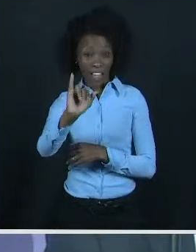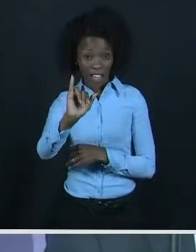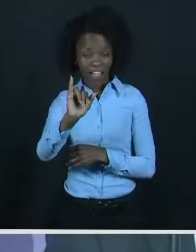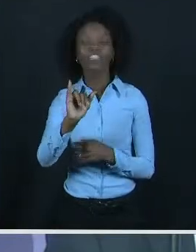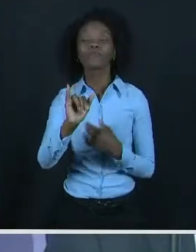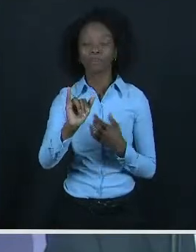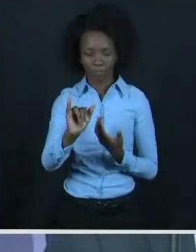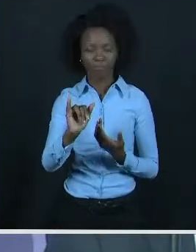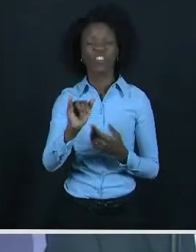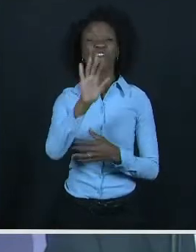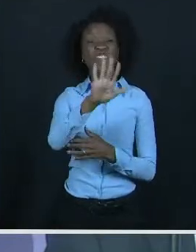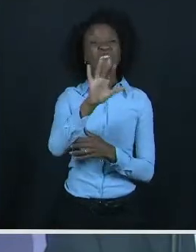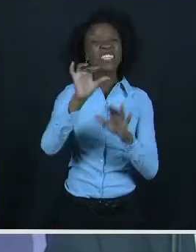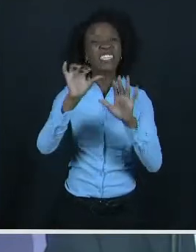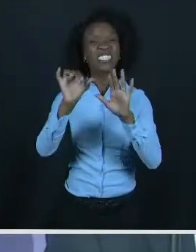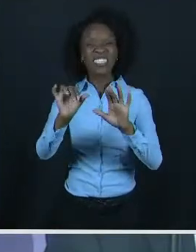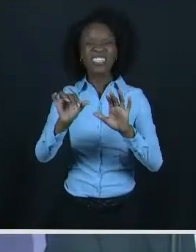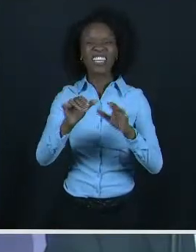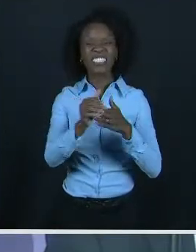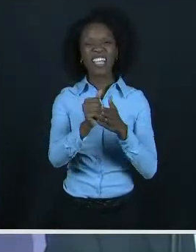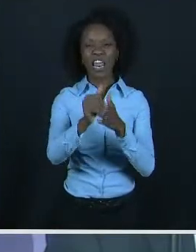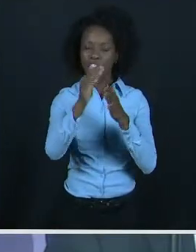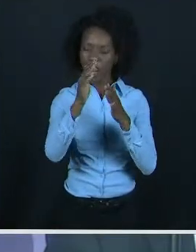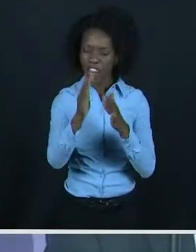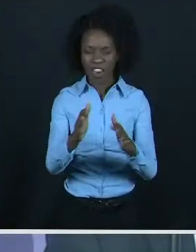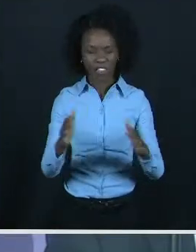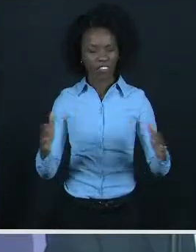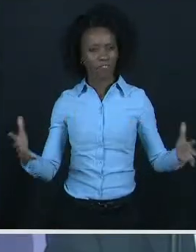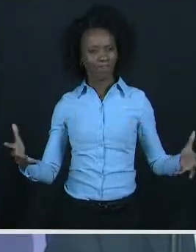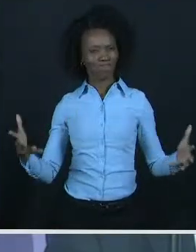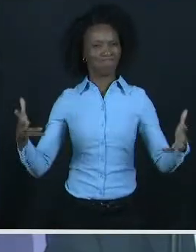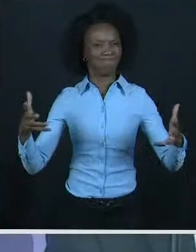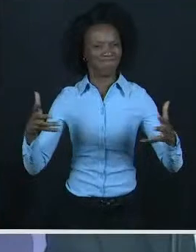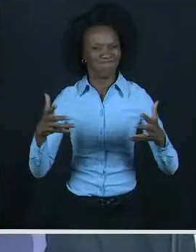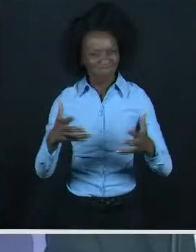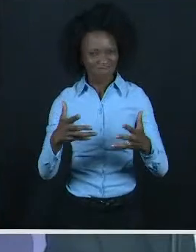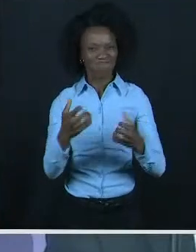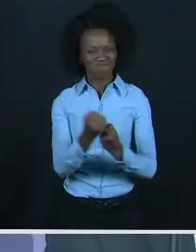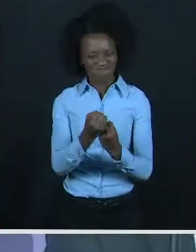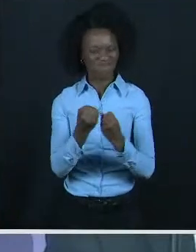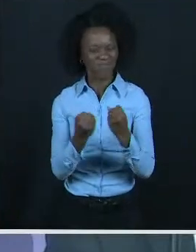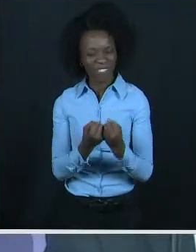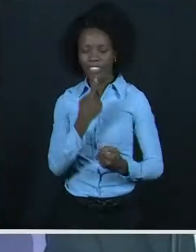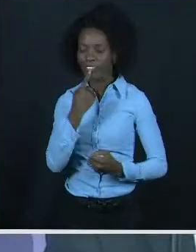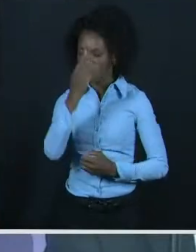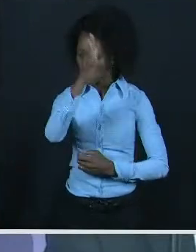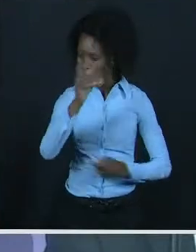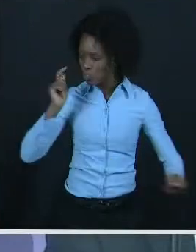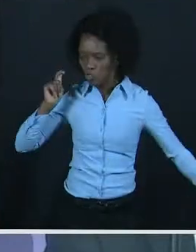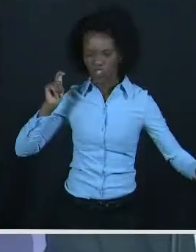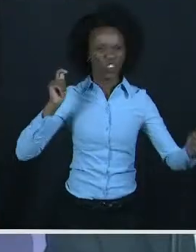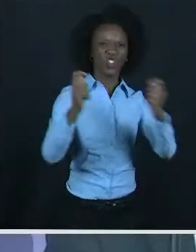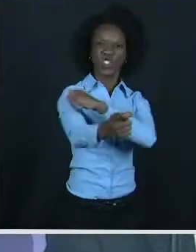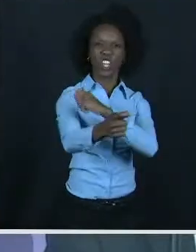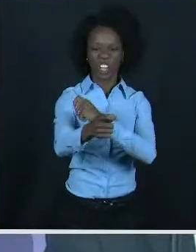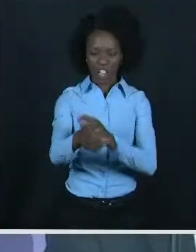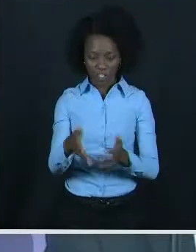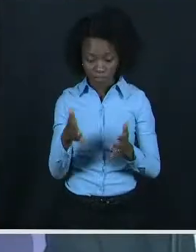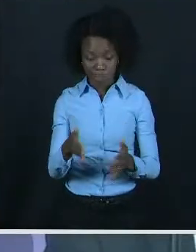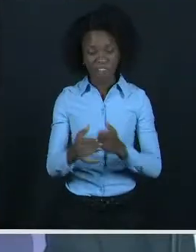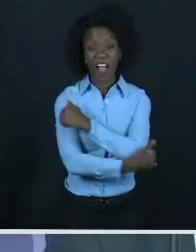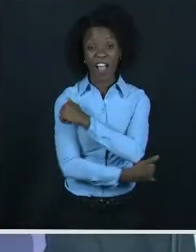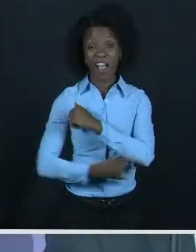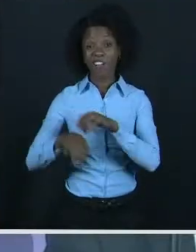leaders put their shoulder to the world and said change was going to happen across our Commonwealth, 1/3